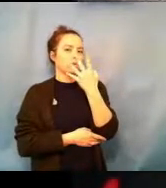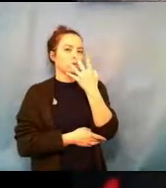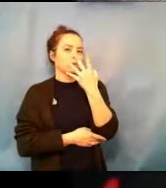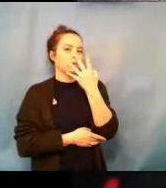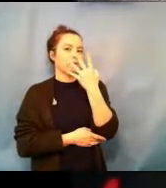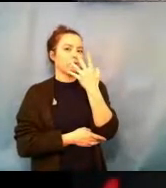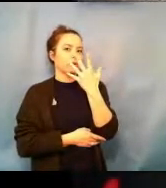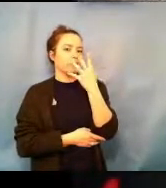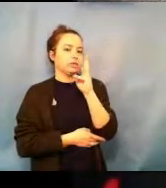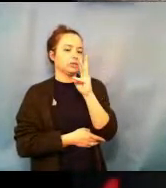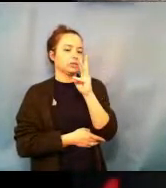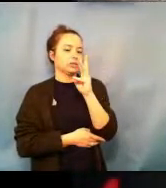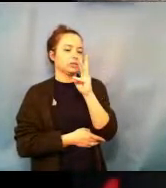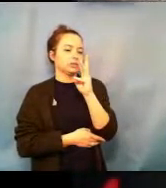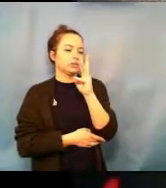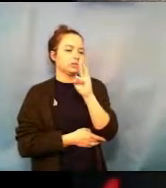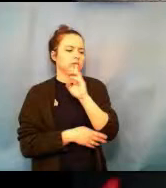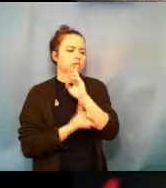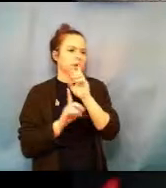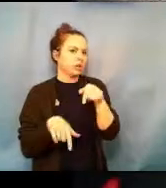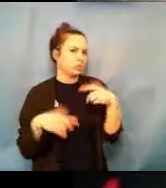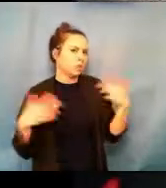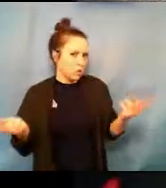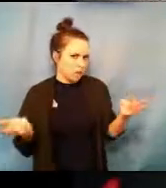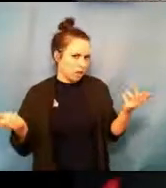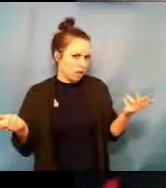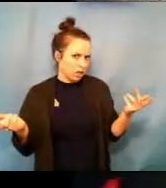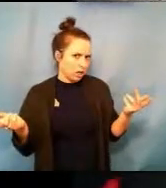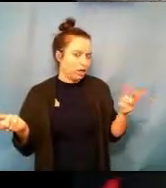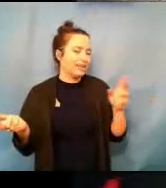3, 4, 5, 6. So what is my other part?